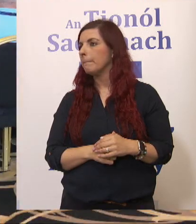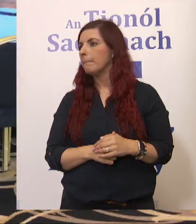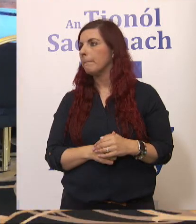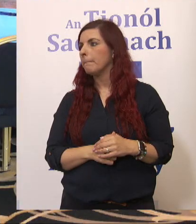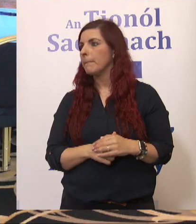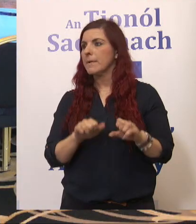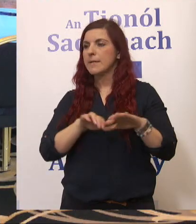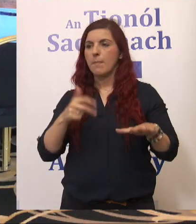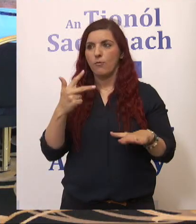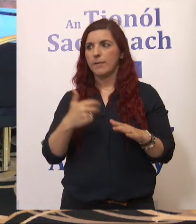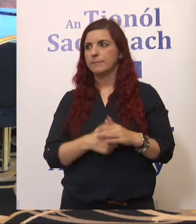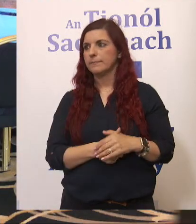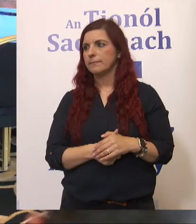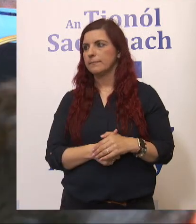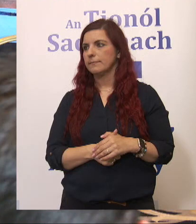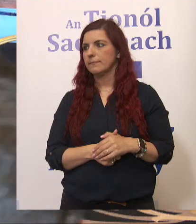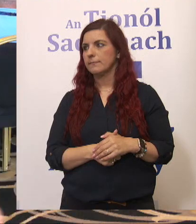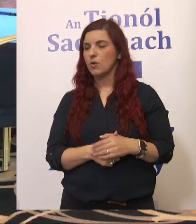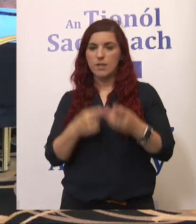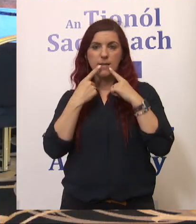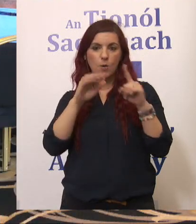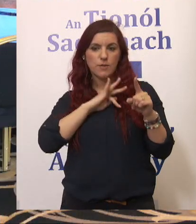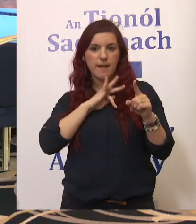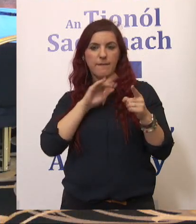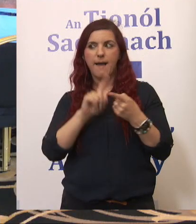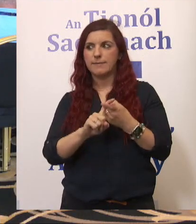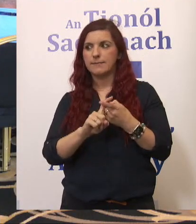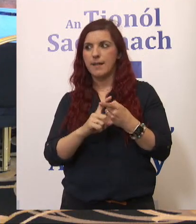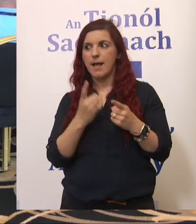Table 3. If you just announce yourselves, please, and pose the question. Thanks.